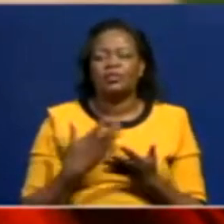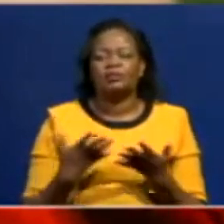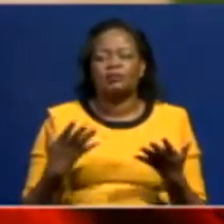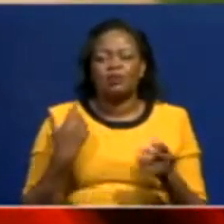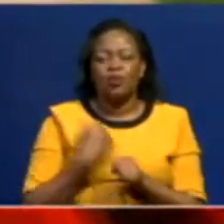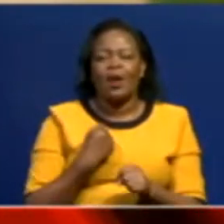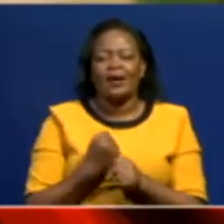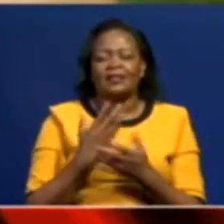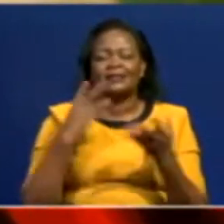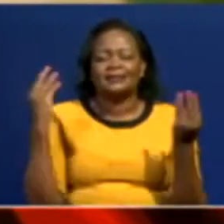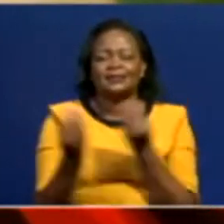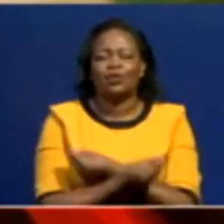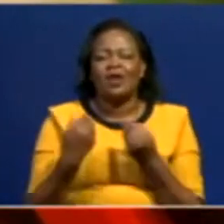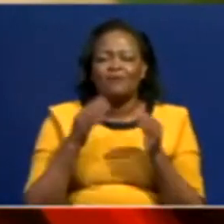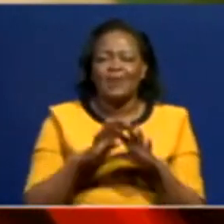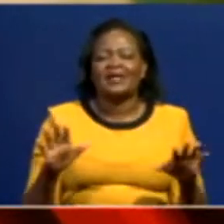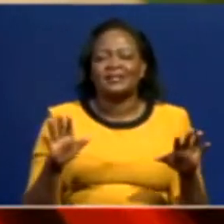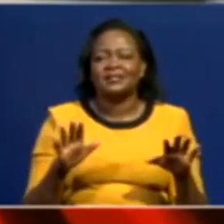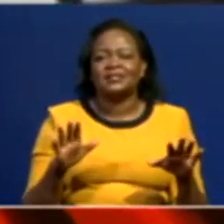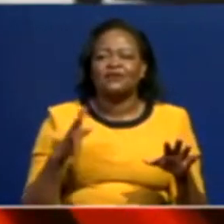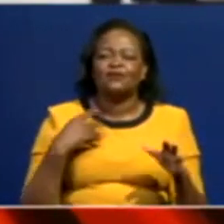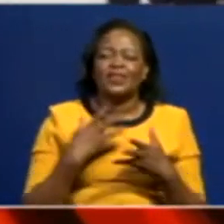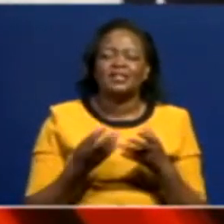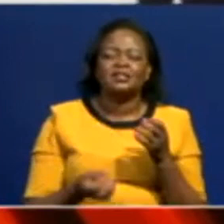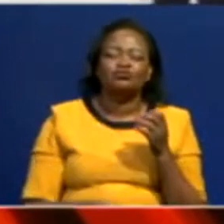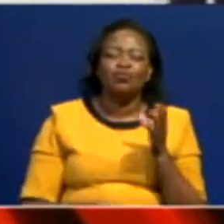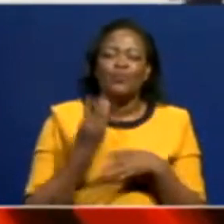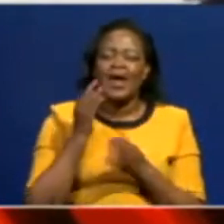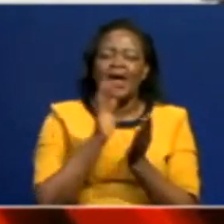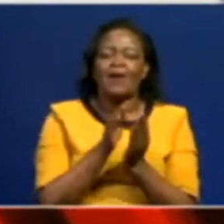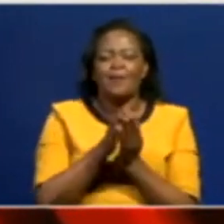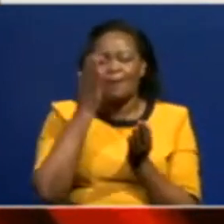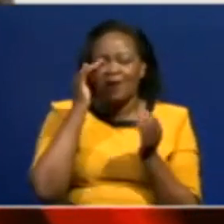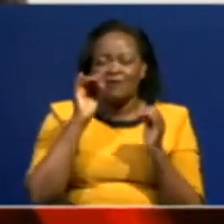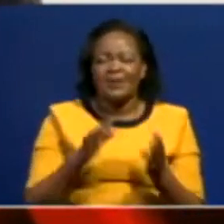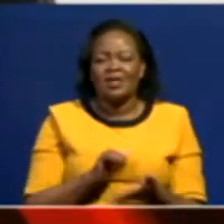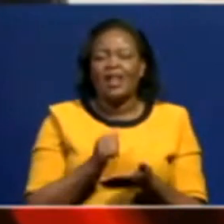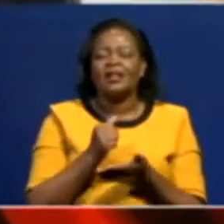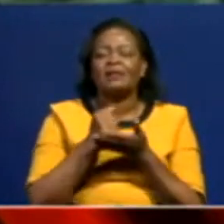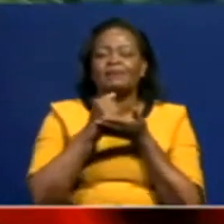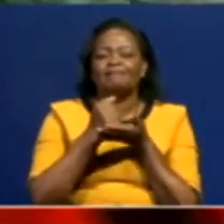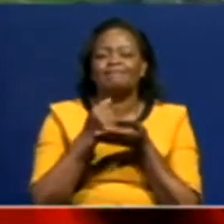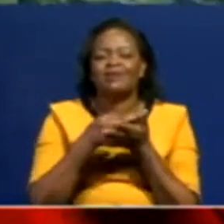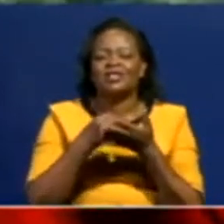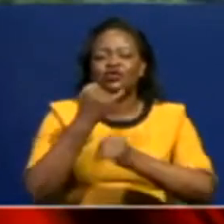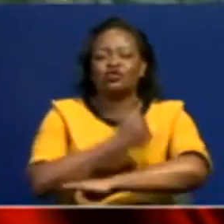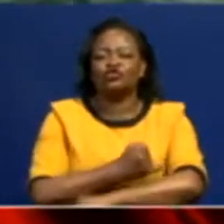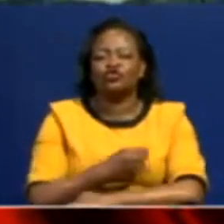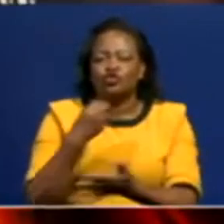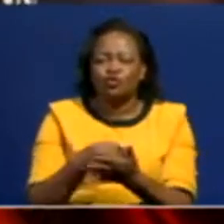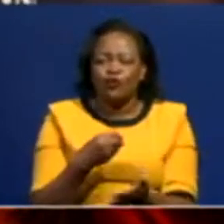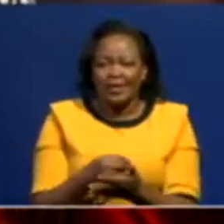exchange, there will be a market for commodity produced and stored by farmers, which will help financial institutions to finance the